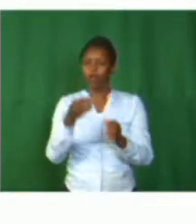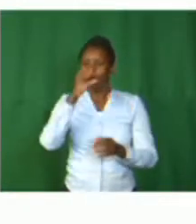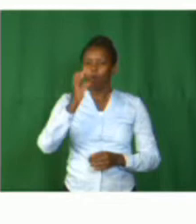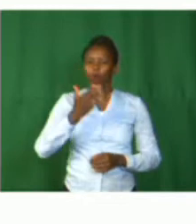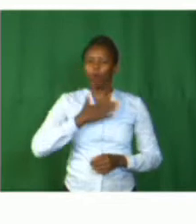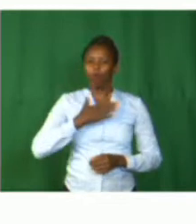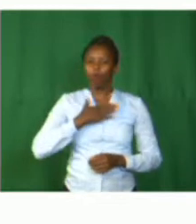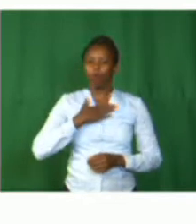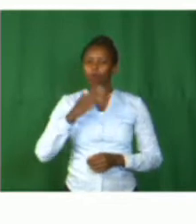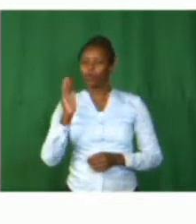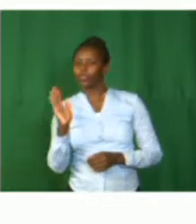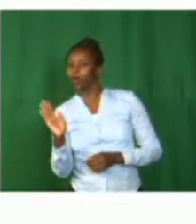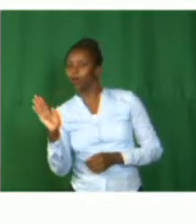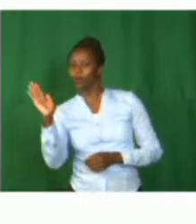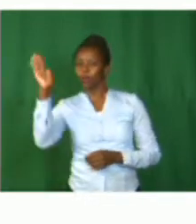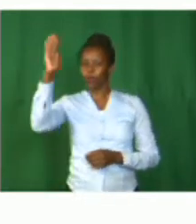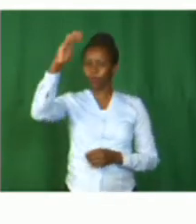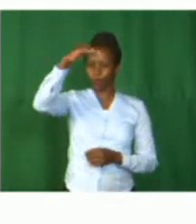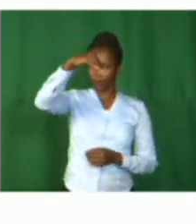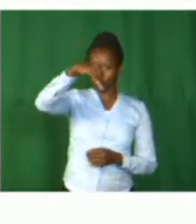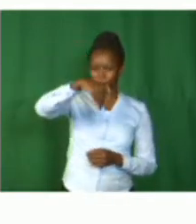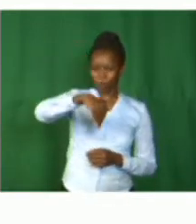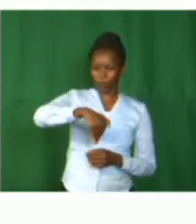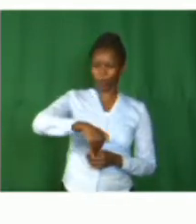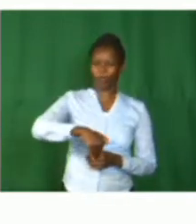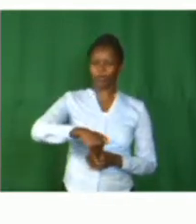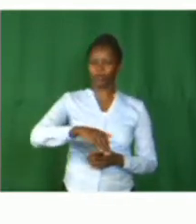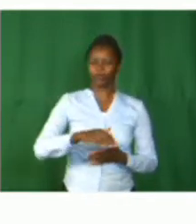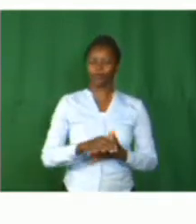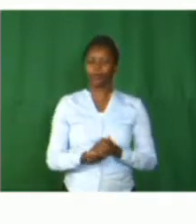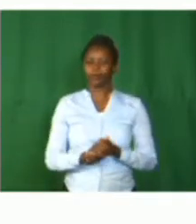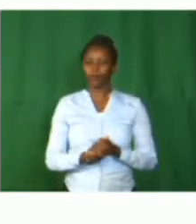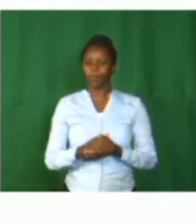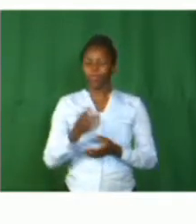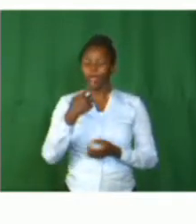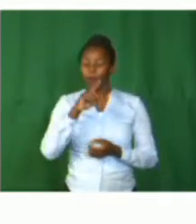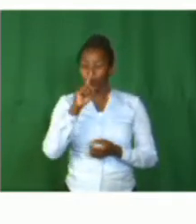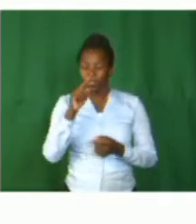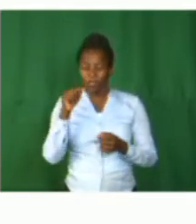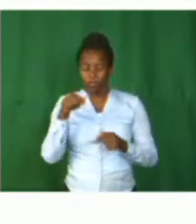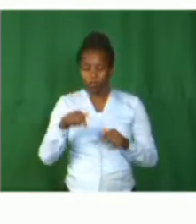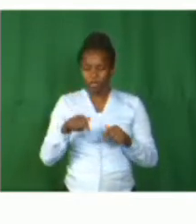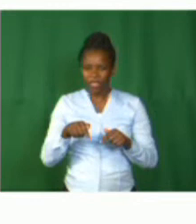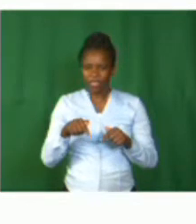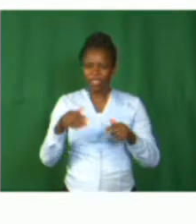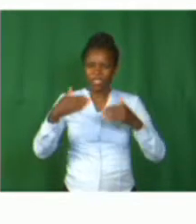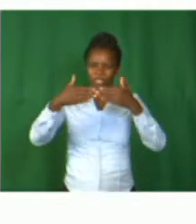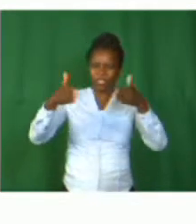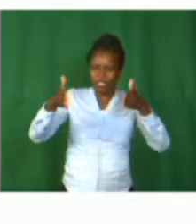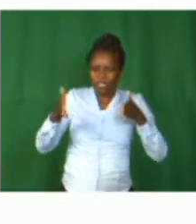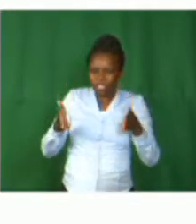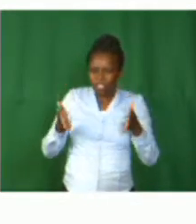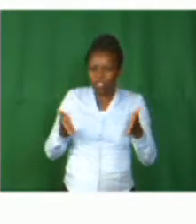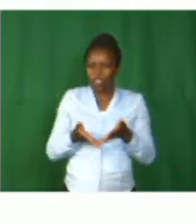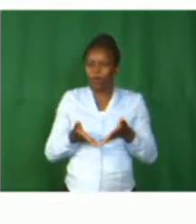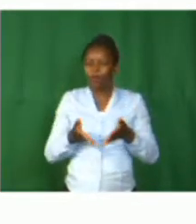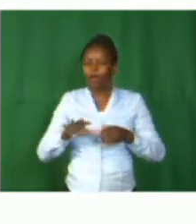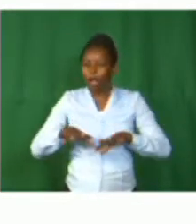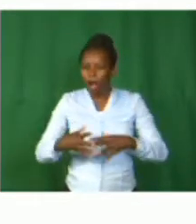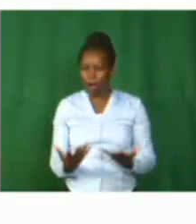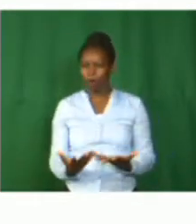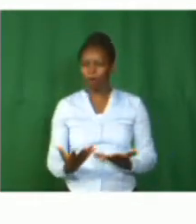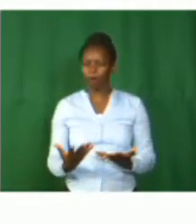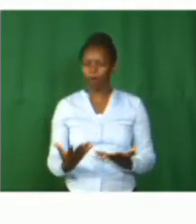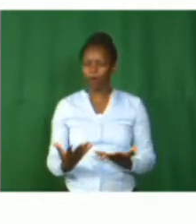here. Now, but what we'll be focusing on today is the shape that the water is taking as it comes out